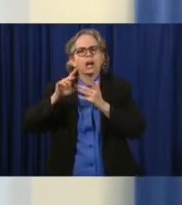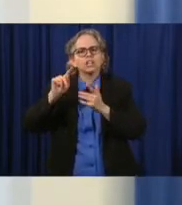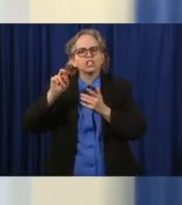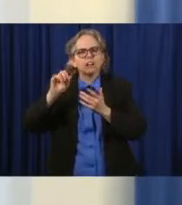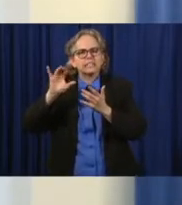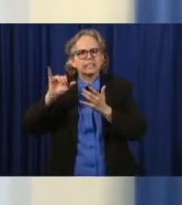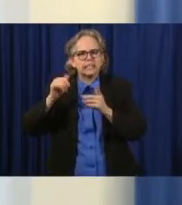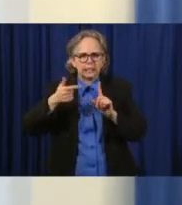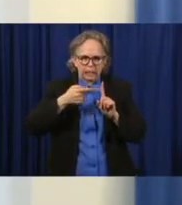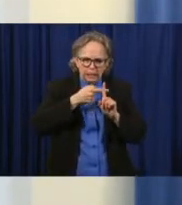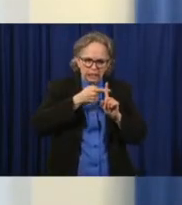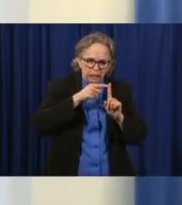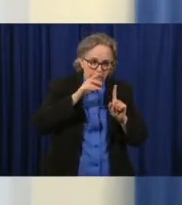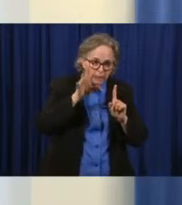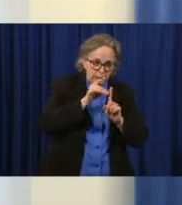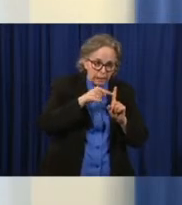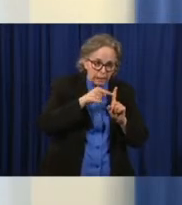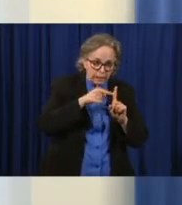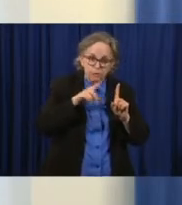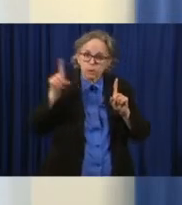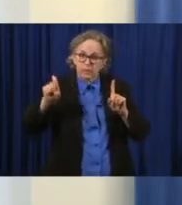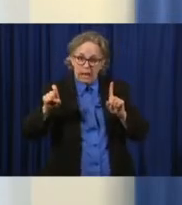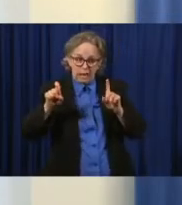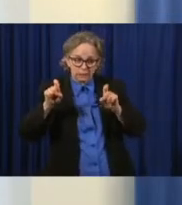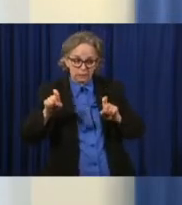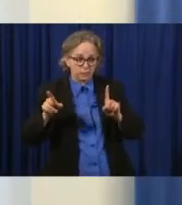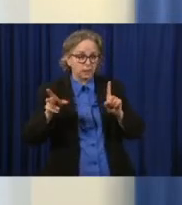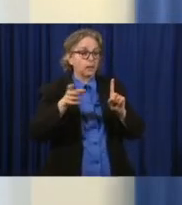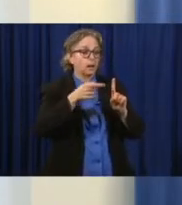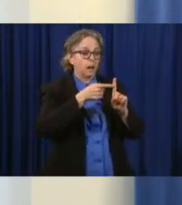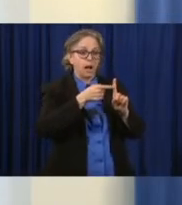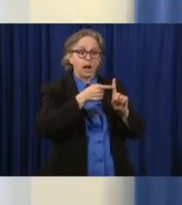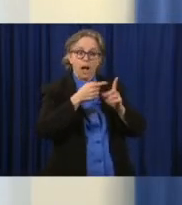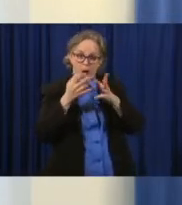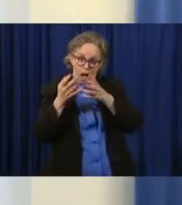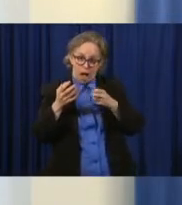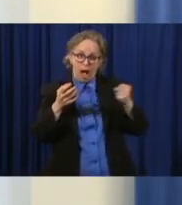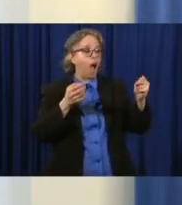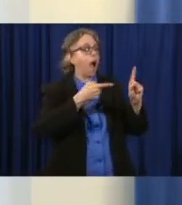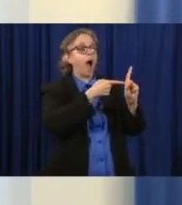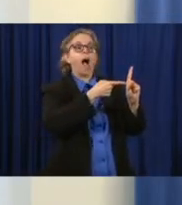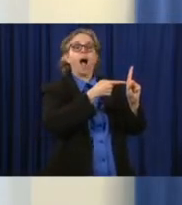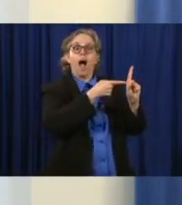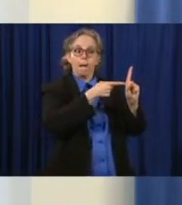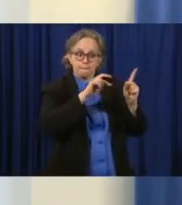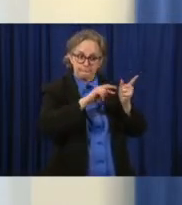from the situation and spread it out. You can actually use it as part of your strategy, and it's